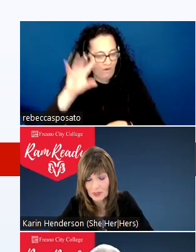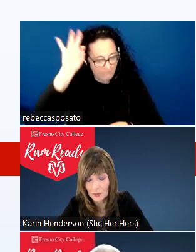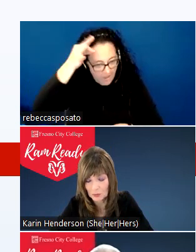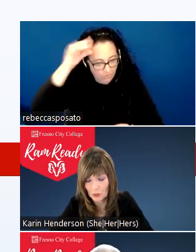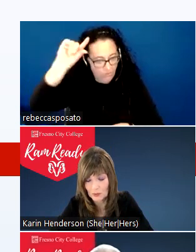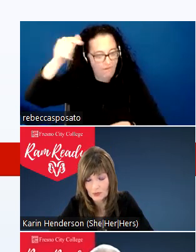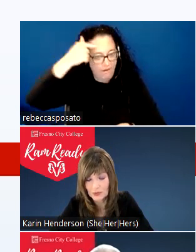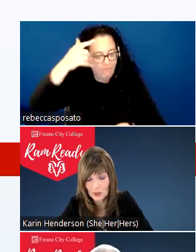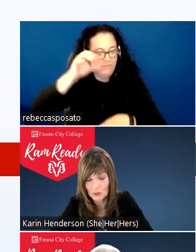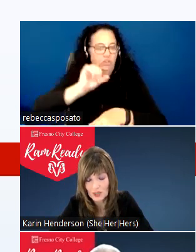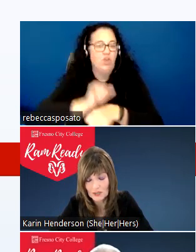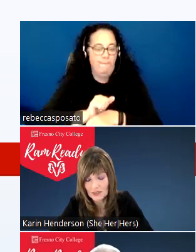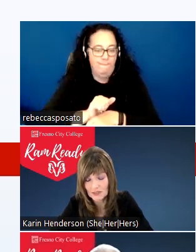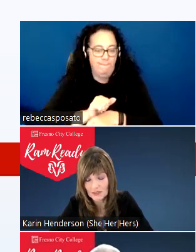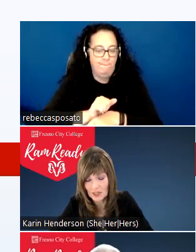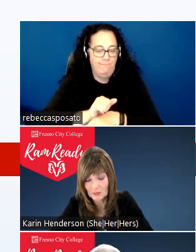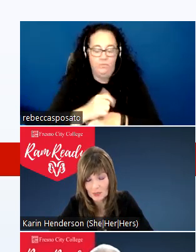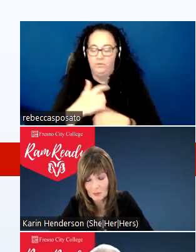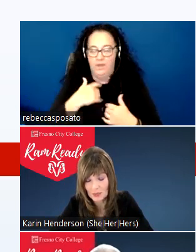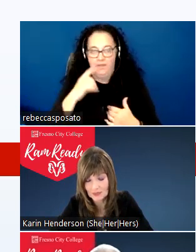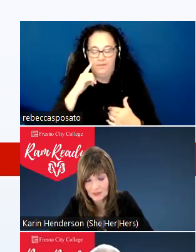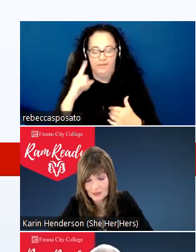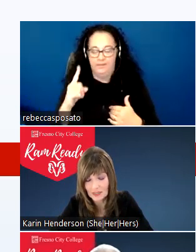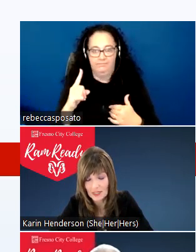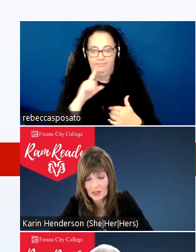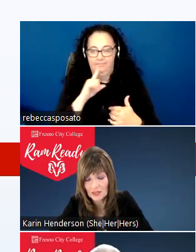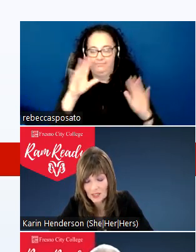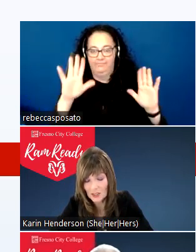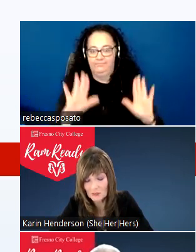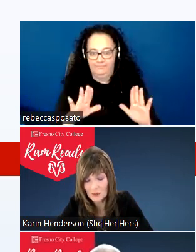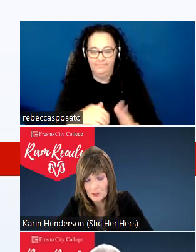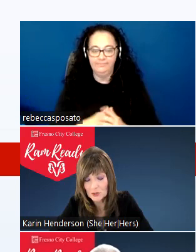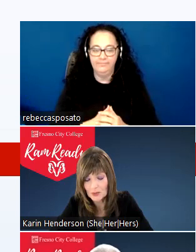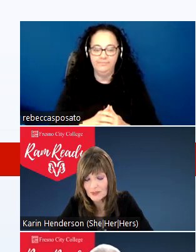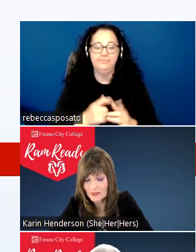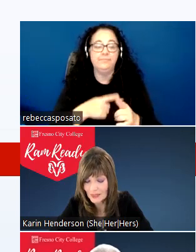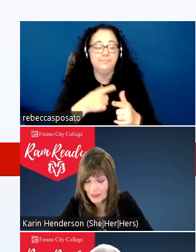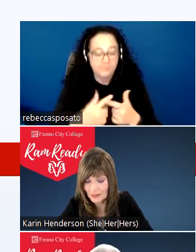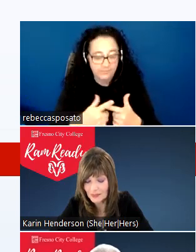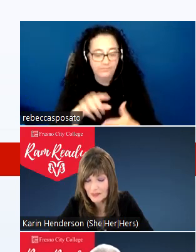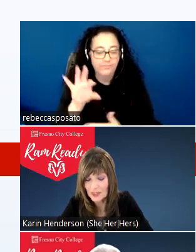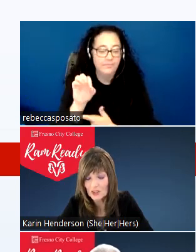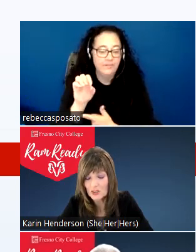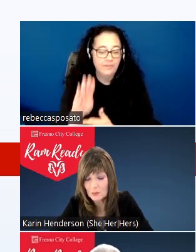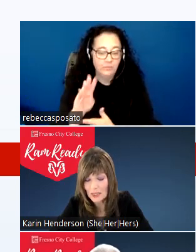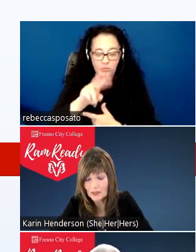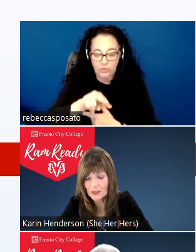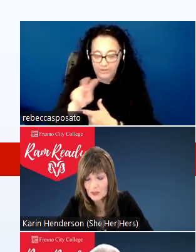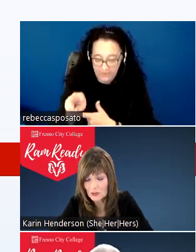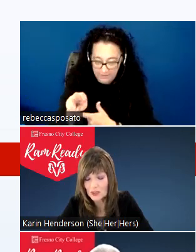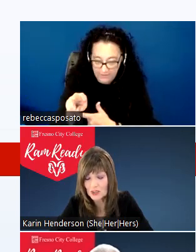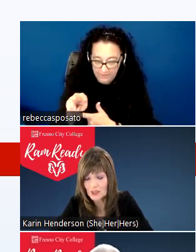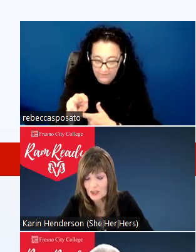government employment, which I think is amazing. Then on February 22nd,